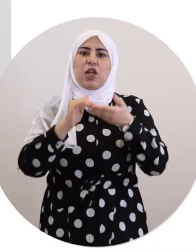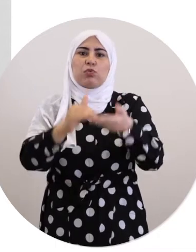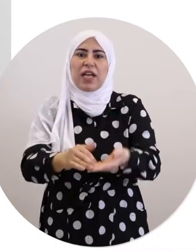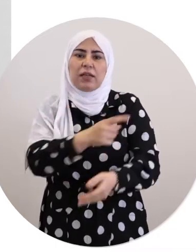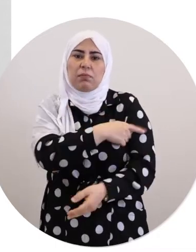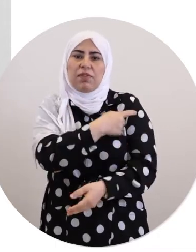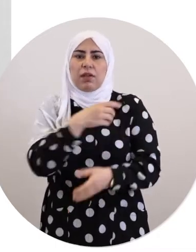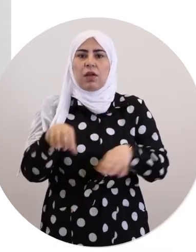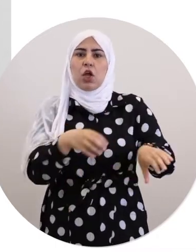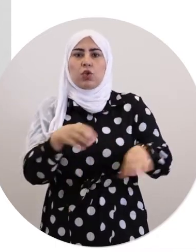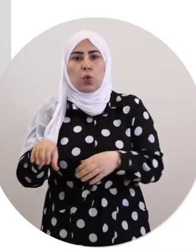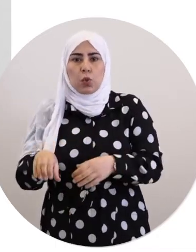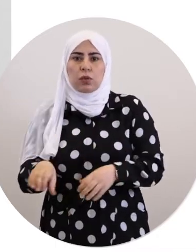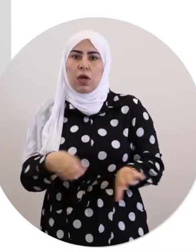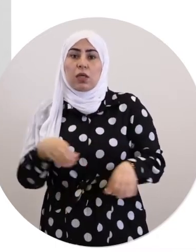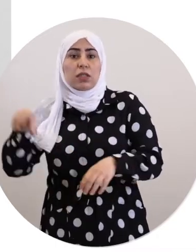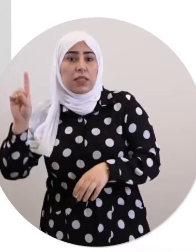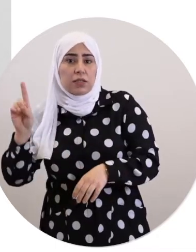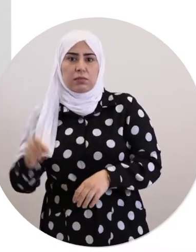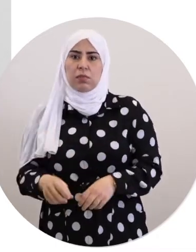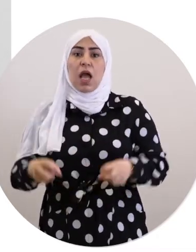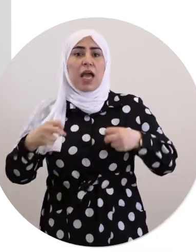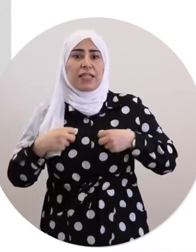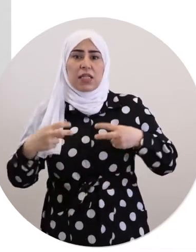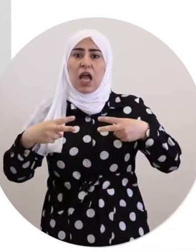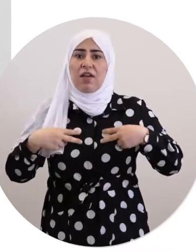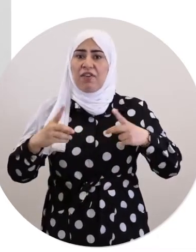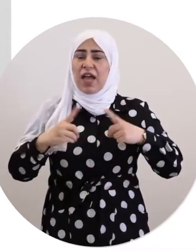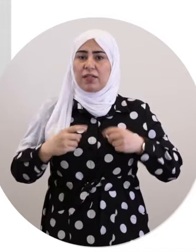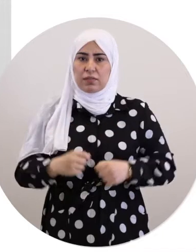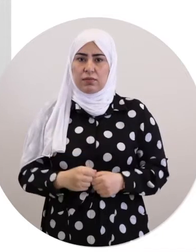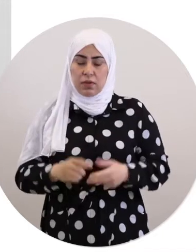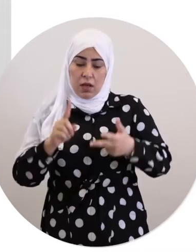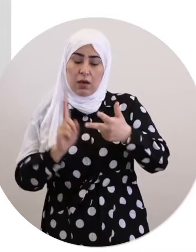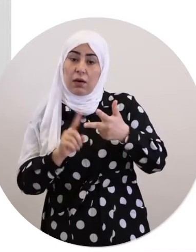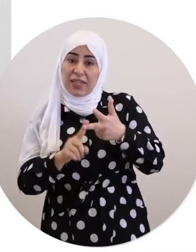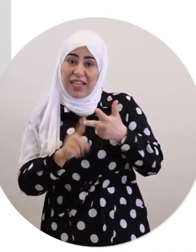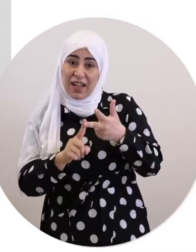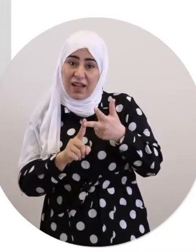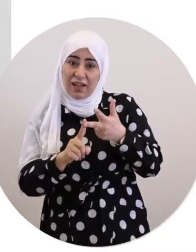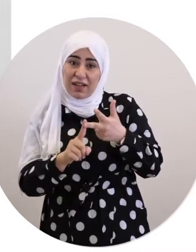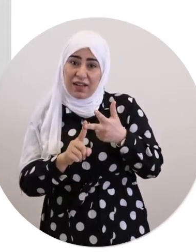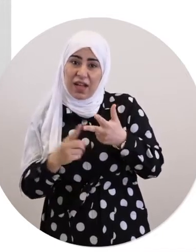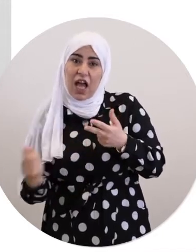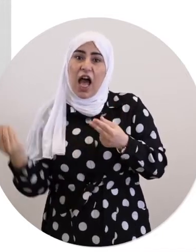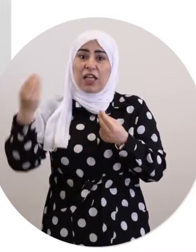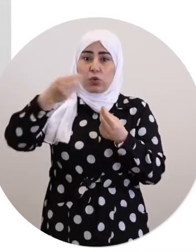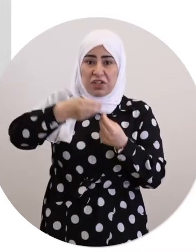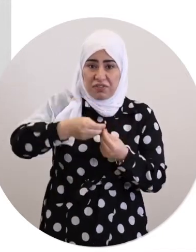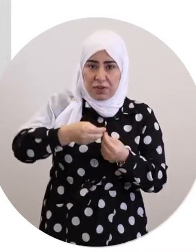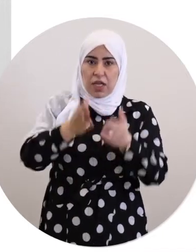do, did, does, or had, has, have. Then we add our what? What do you think? What do we